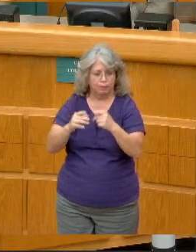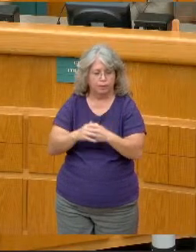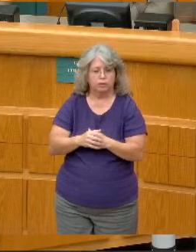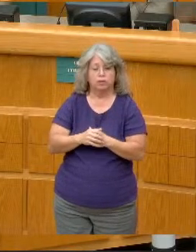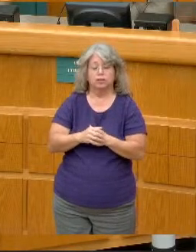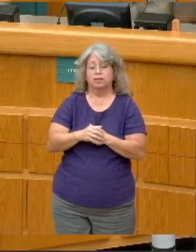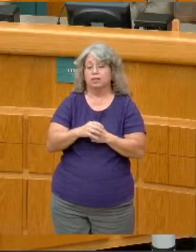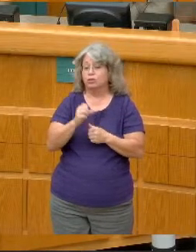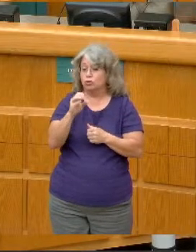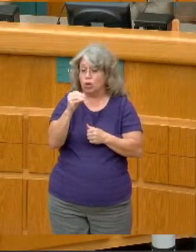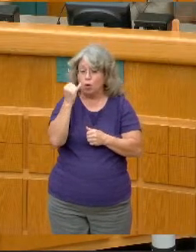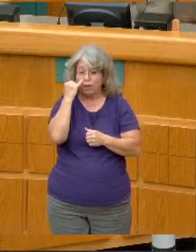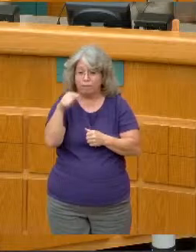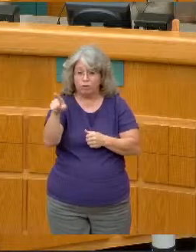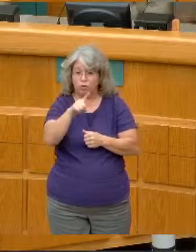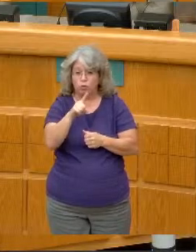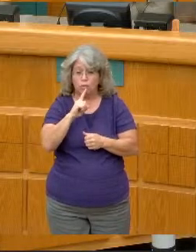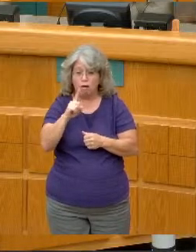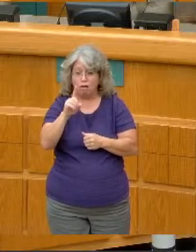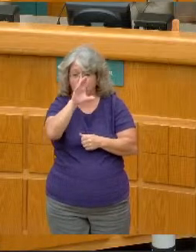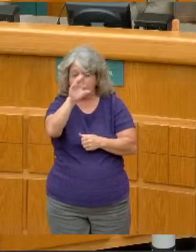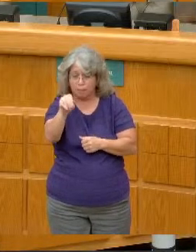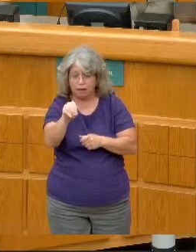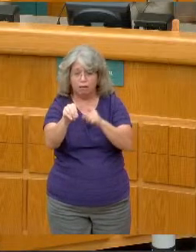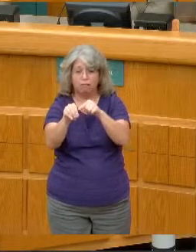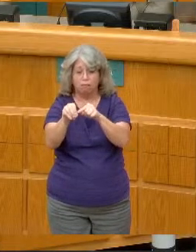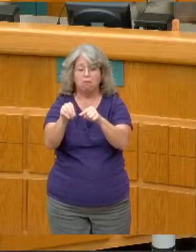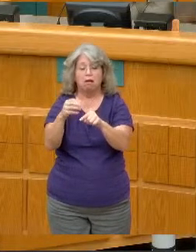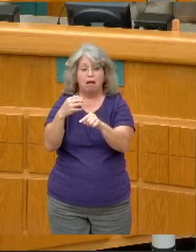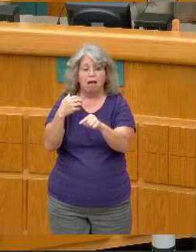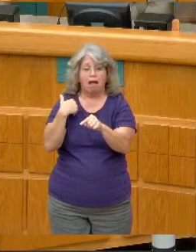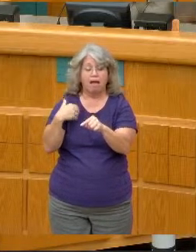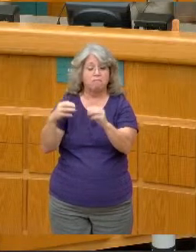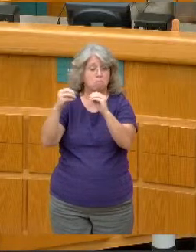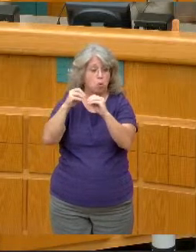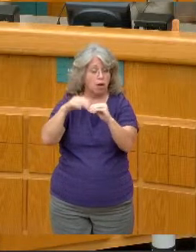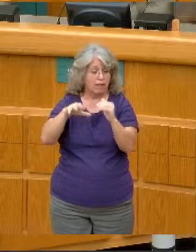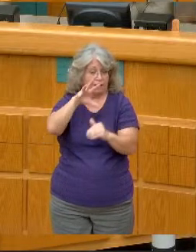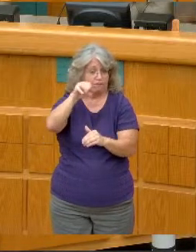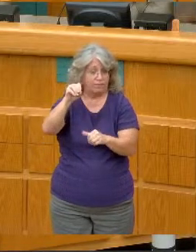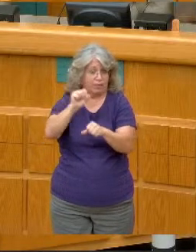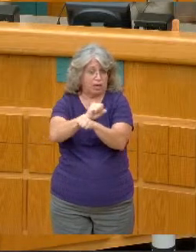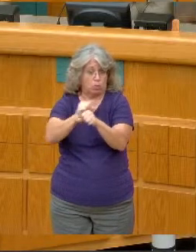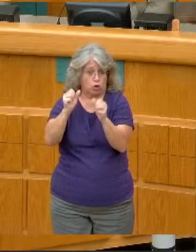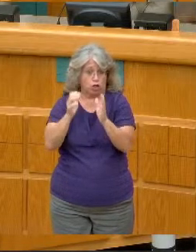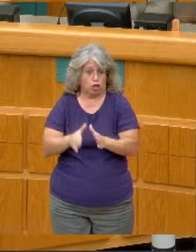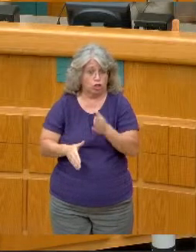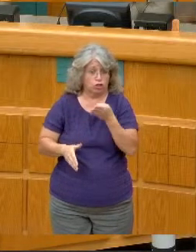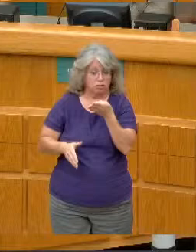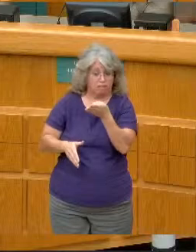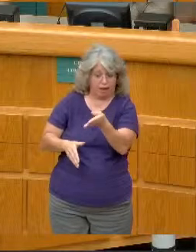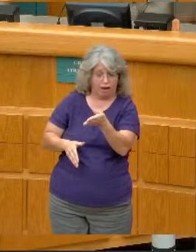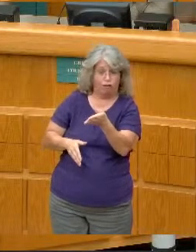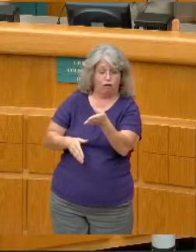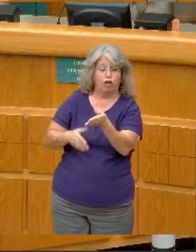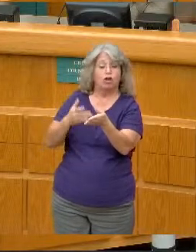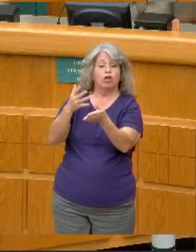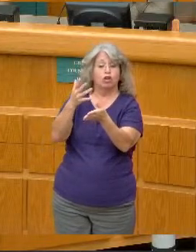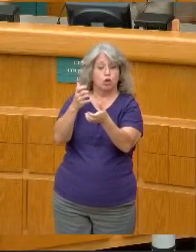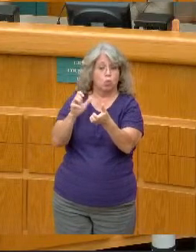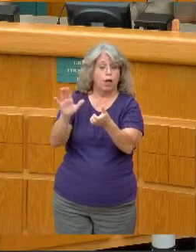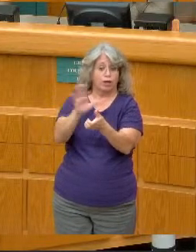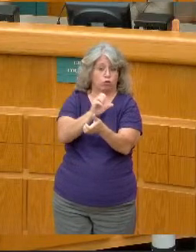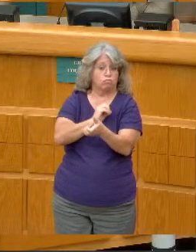sites. As such, if you're an employer and you have more than 50 employees and you would like for them to